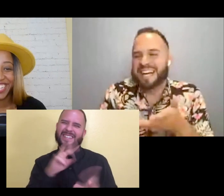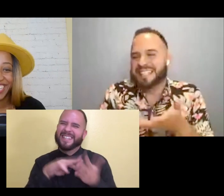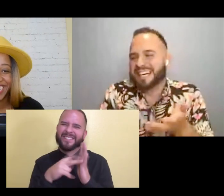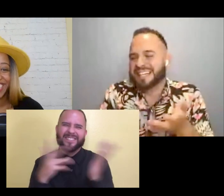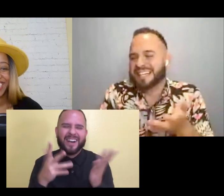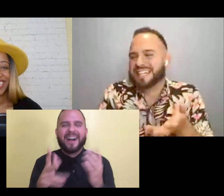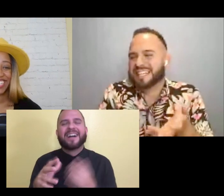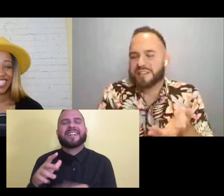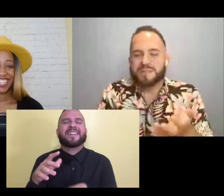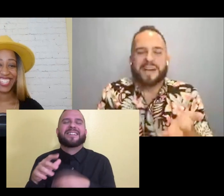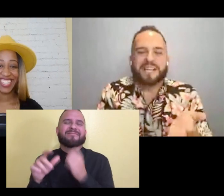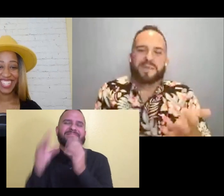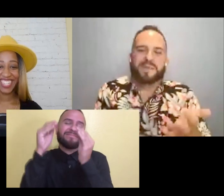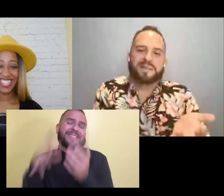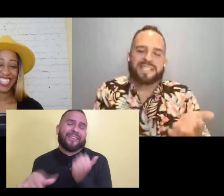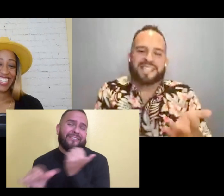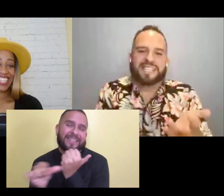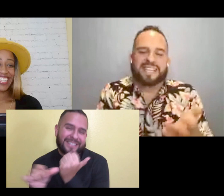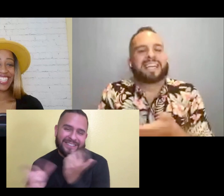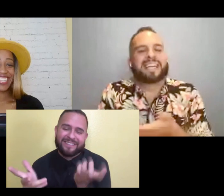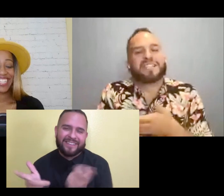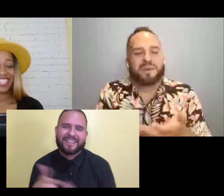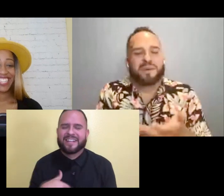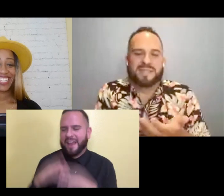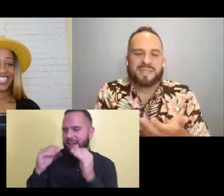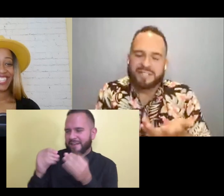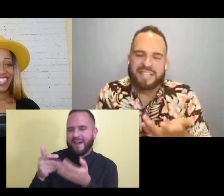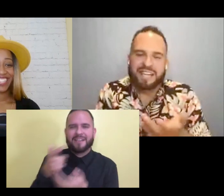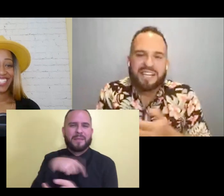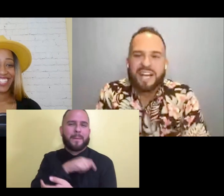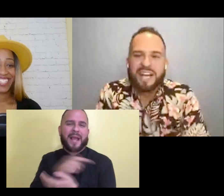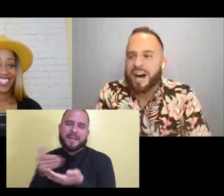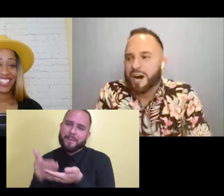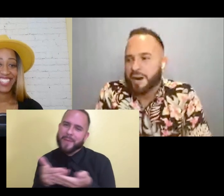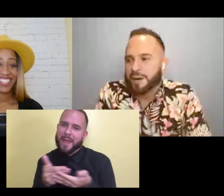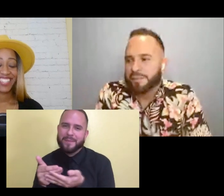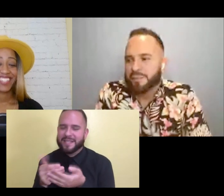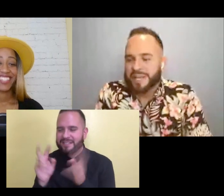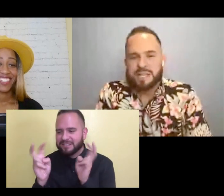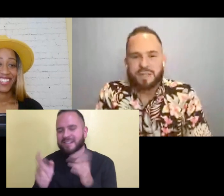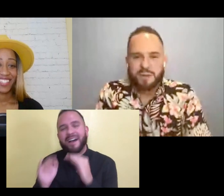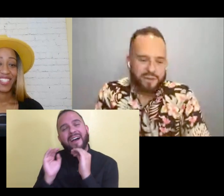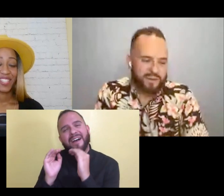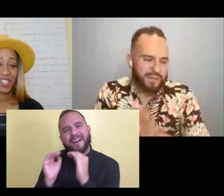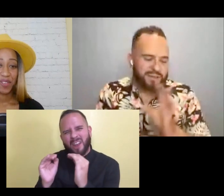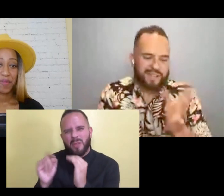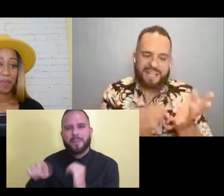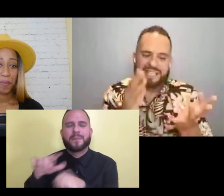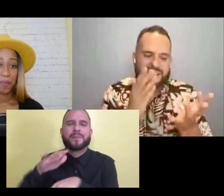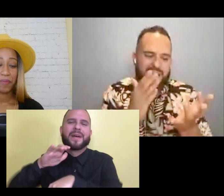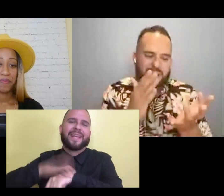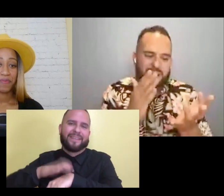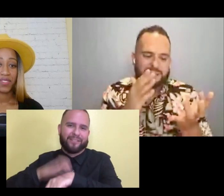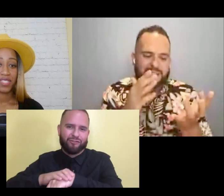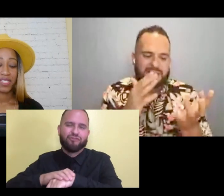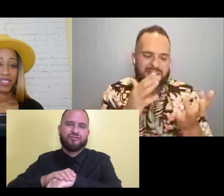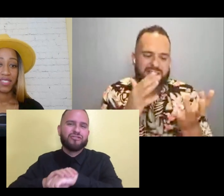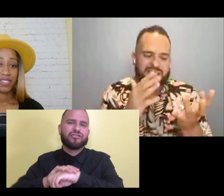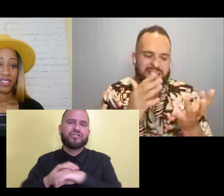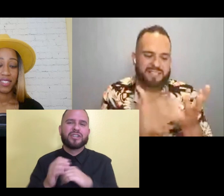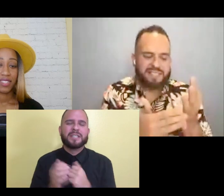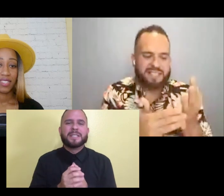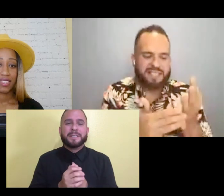I taught little Spanish babies English while I was out there. But yeah, so like I said, I have been